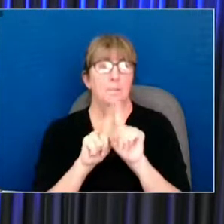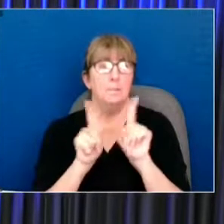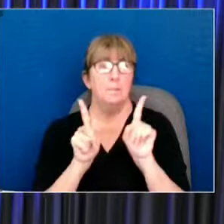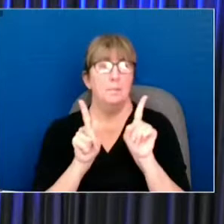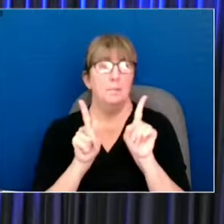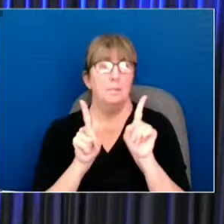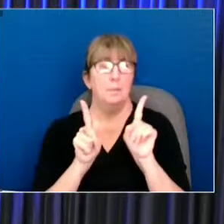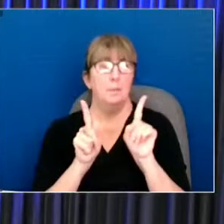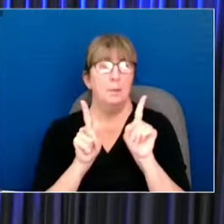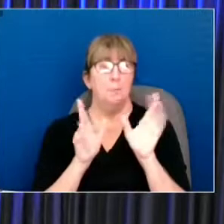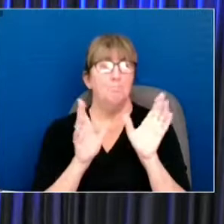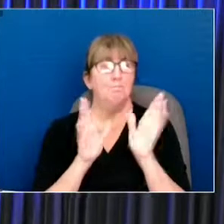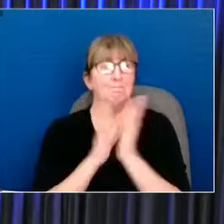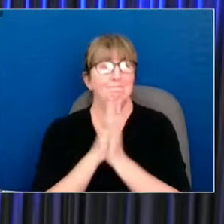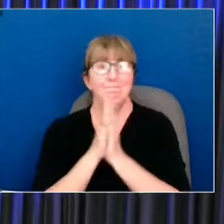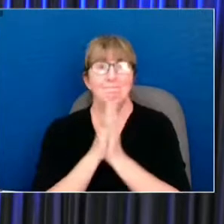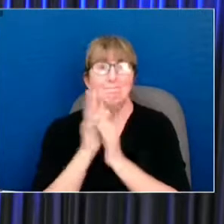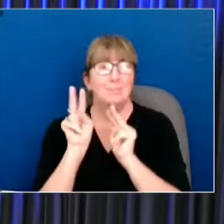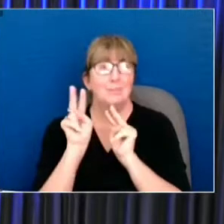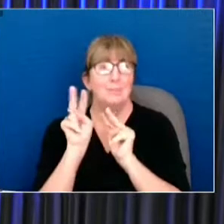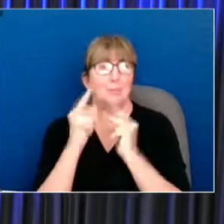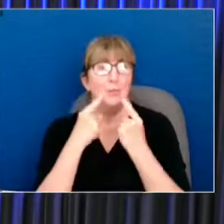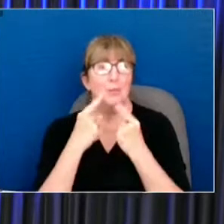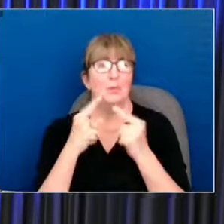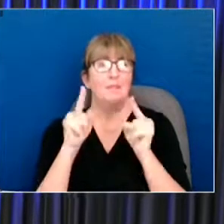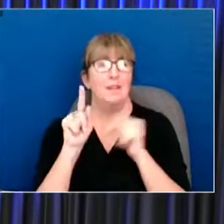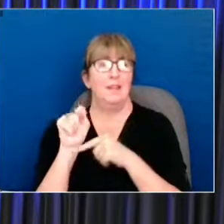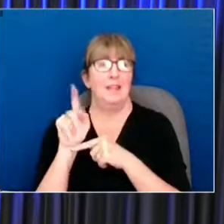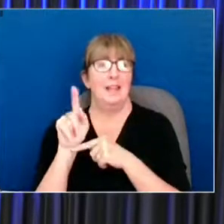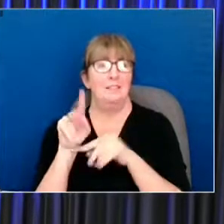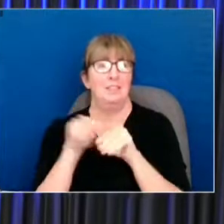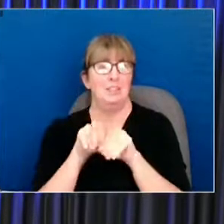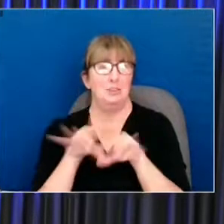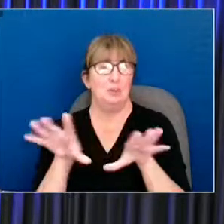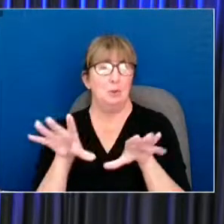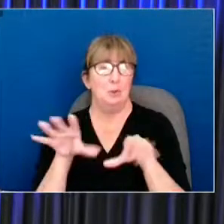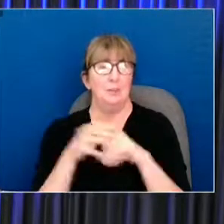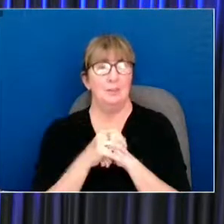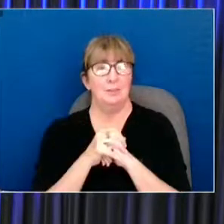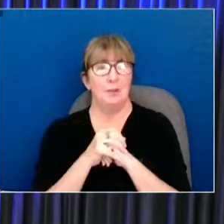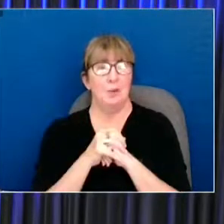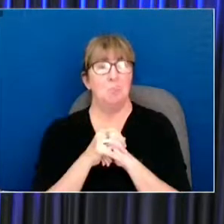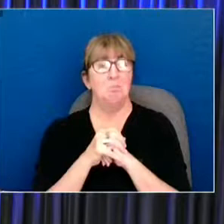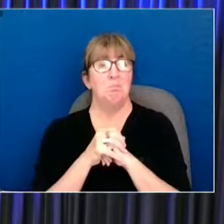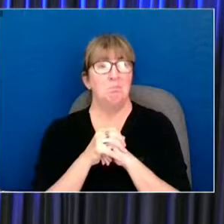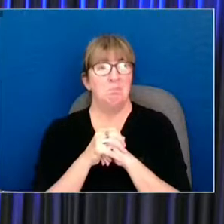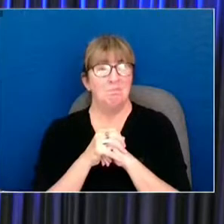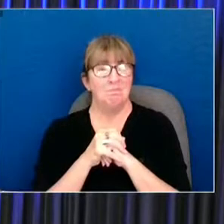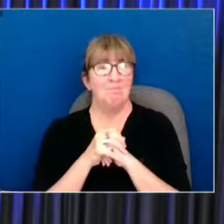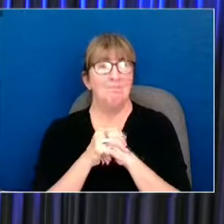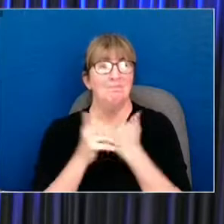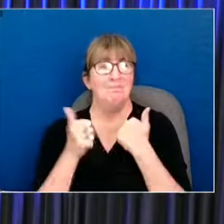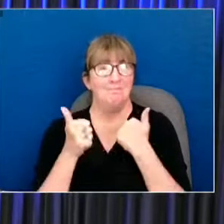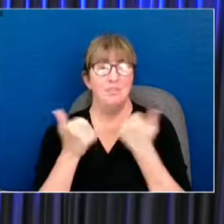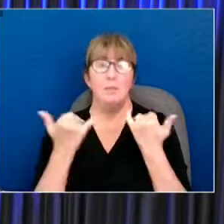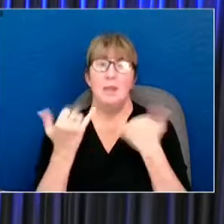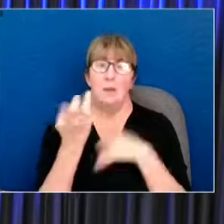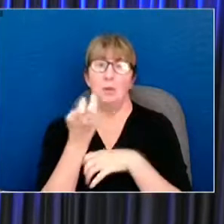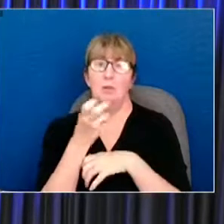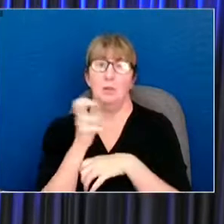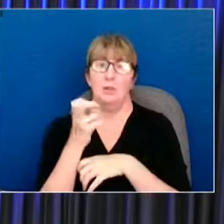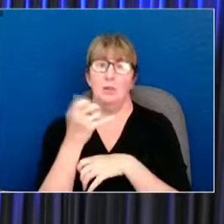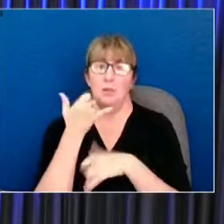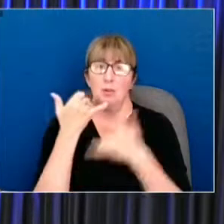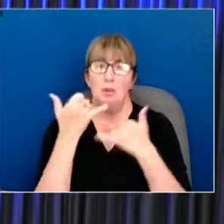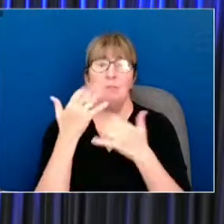we're looking forward to an effective television, distribution, and so we're transitioning this call now. I want to thank